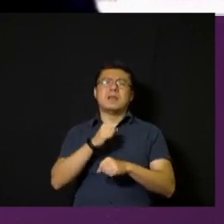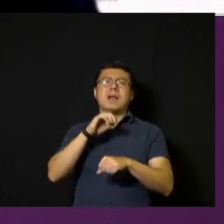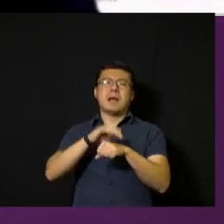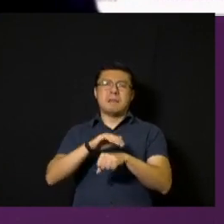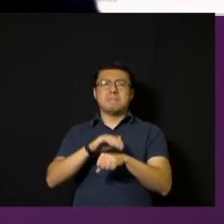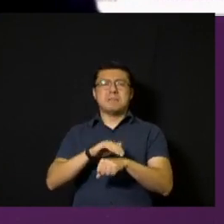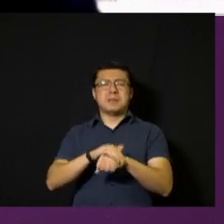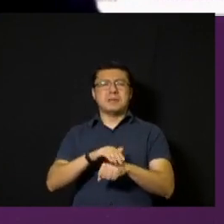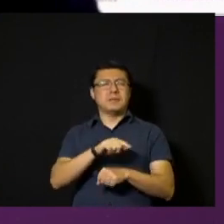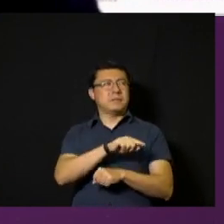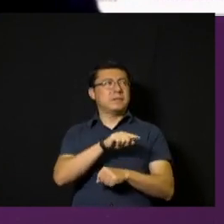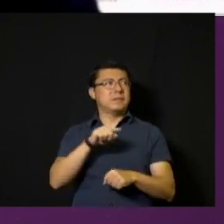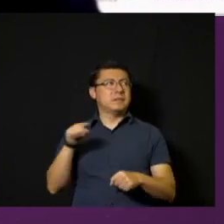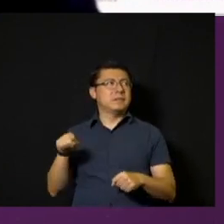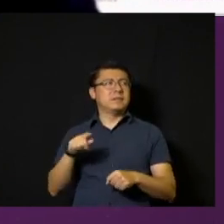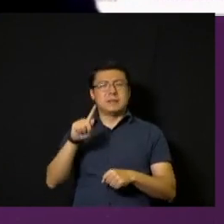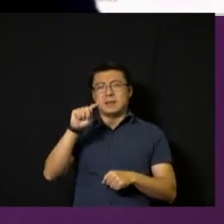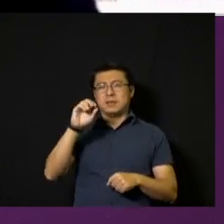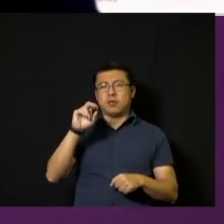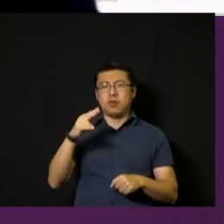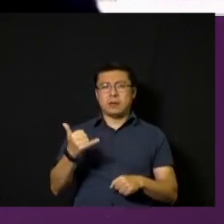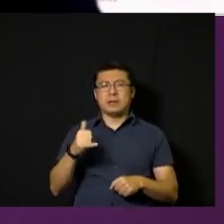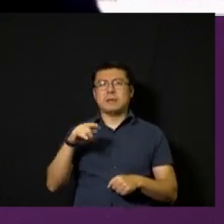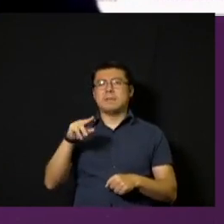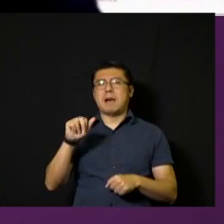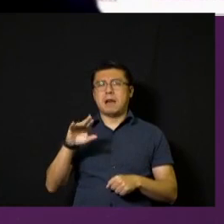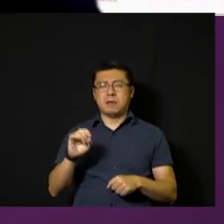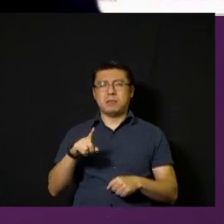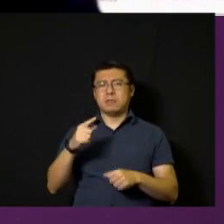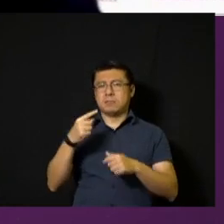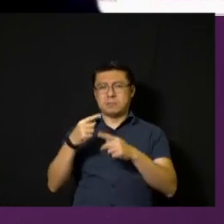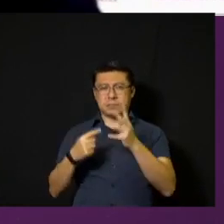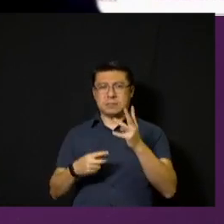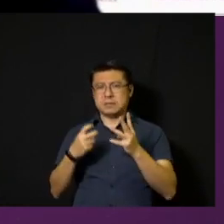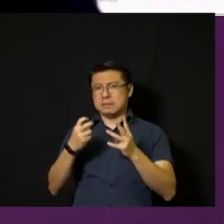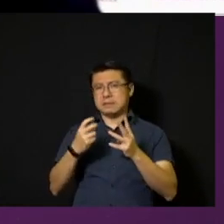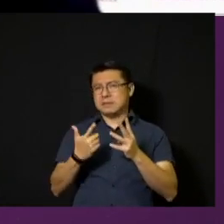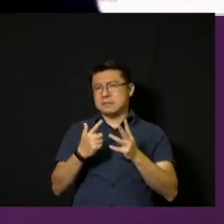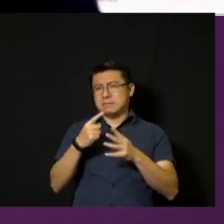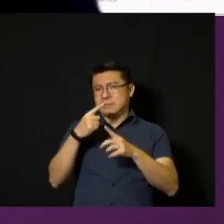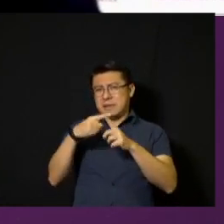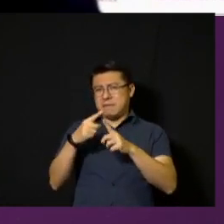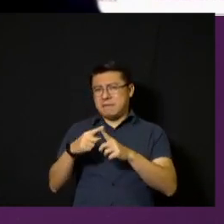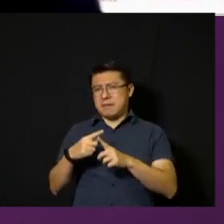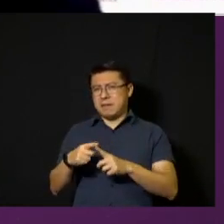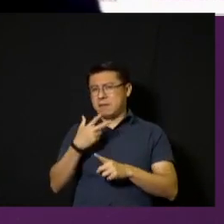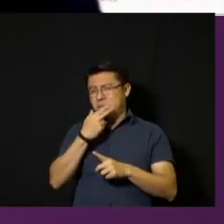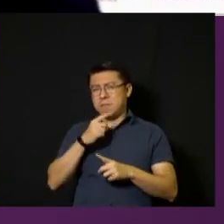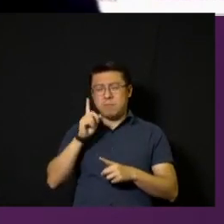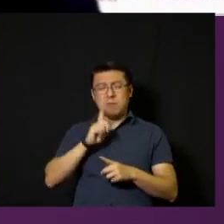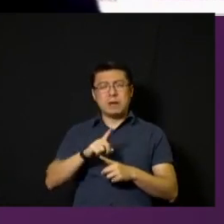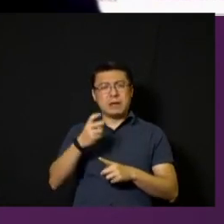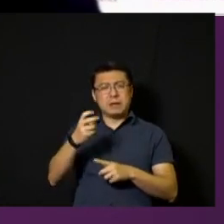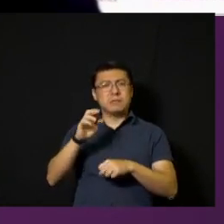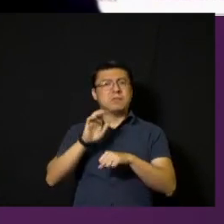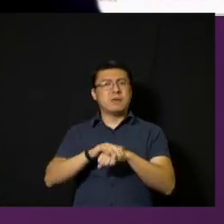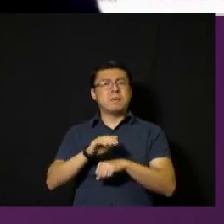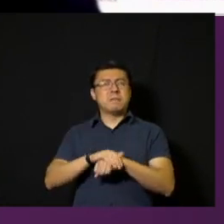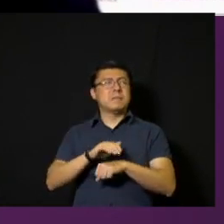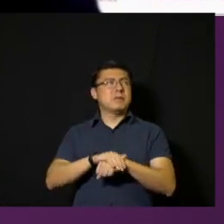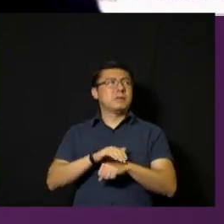friends. Jester, Tony, Marilyn, Mauricio, Bolaños, Rinaldo, Luis Canos, Cristina. They're